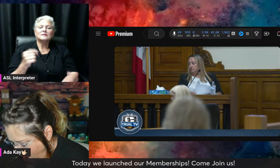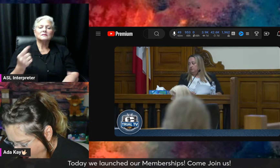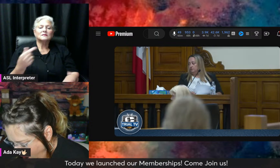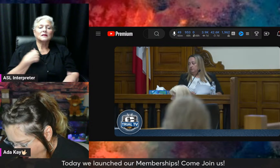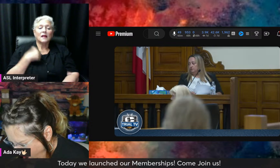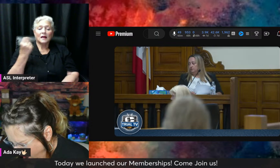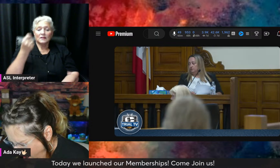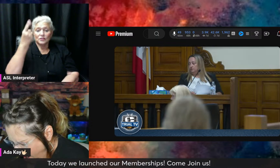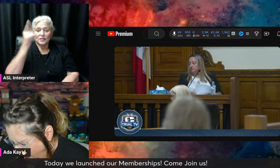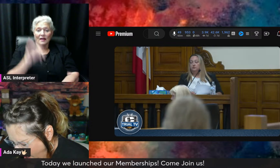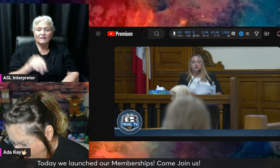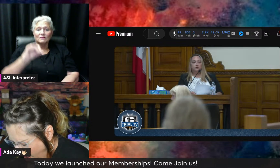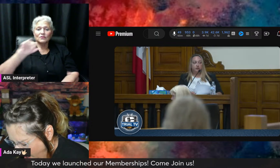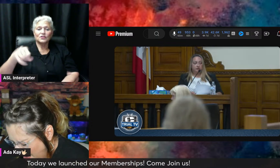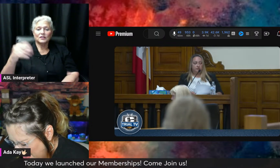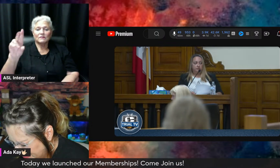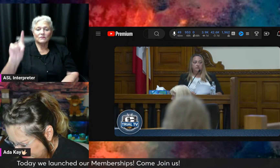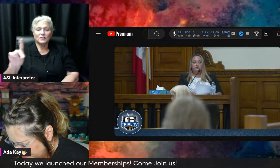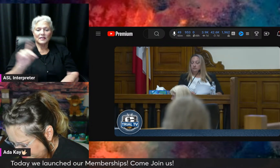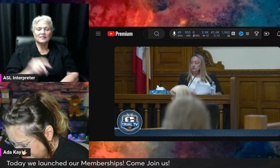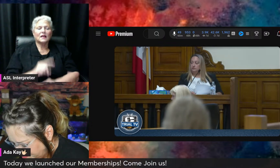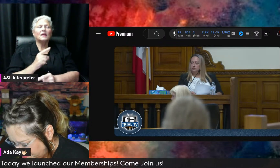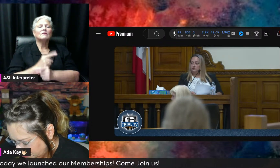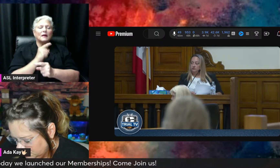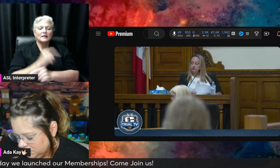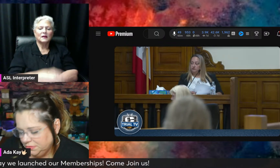was Jennifer Dazey's DNA. Correct.